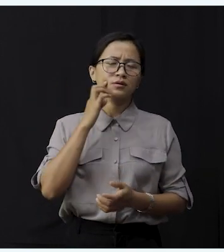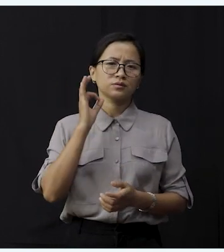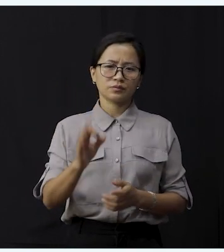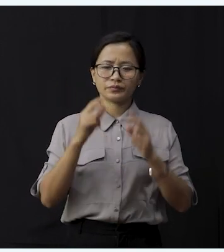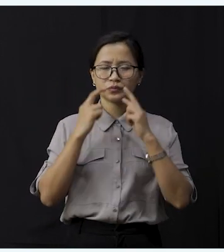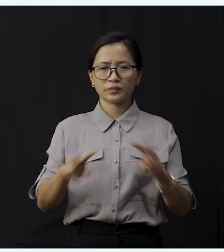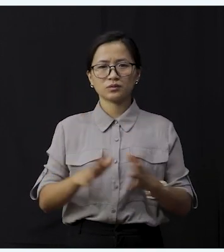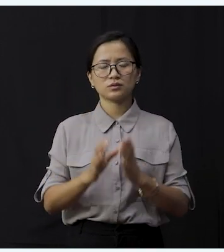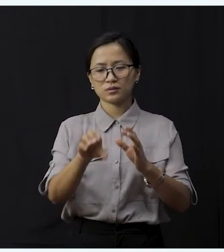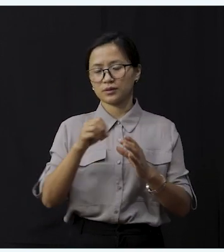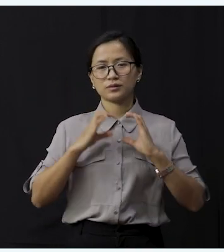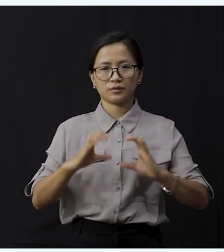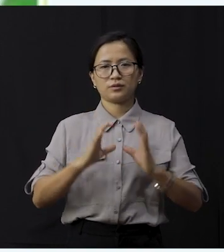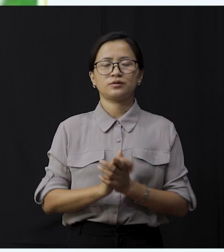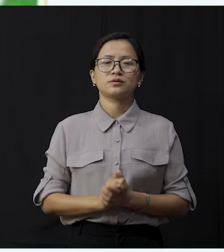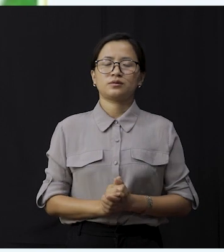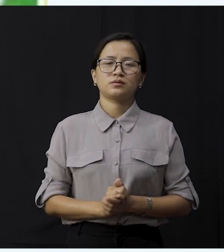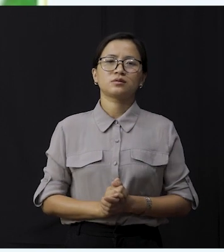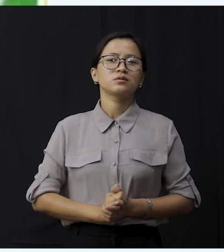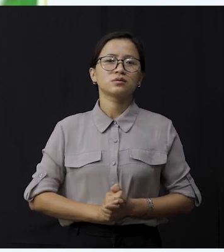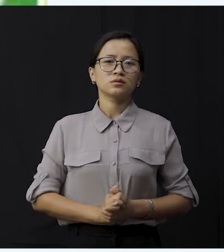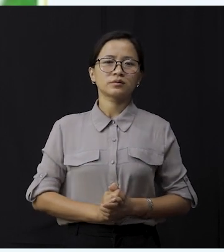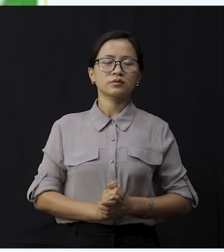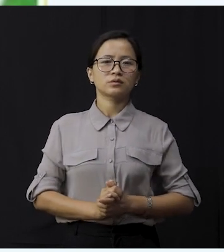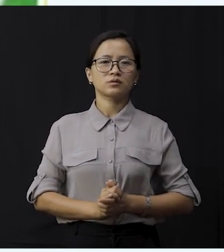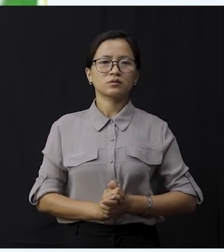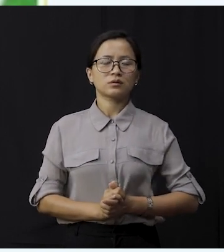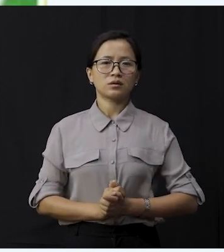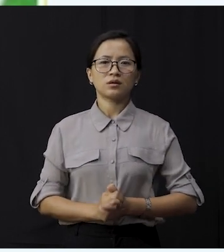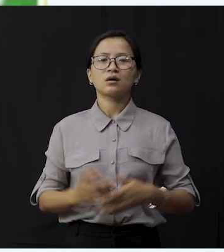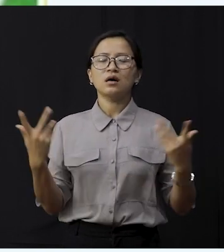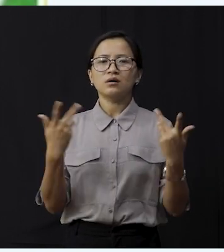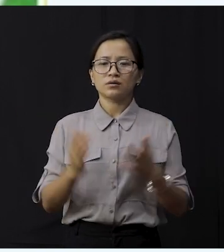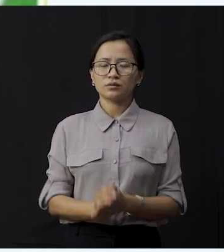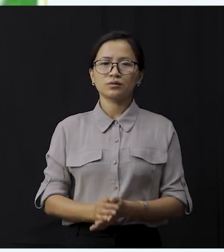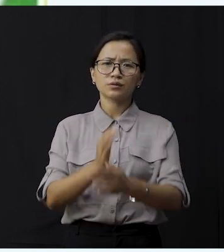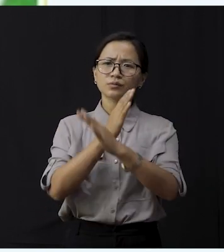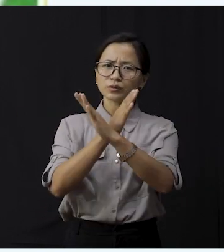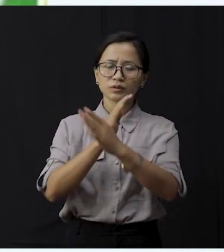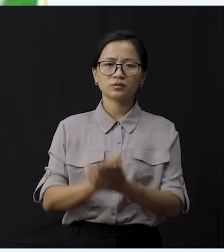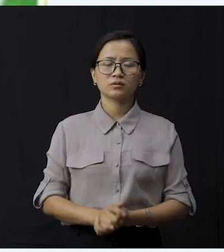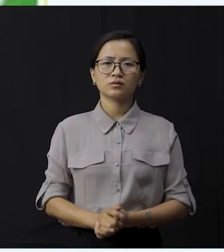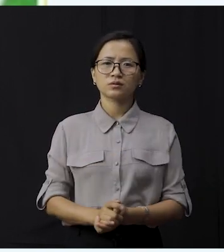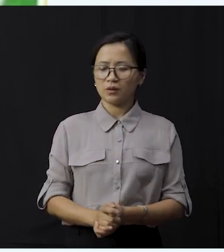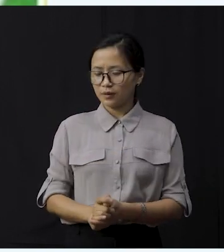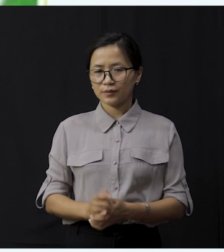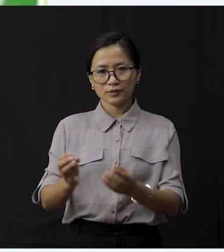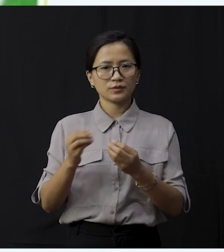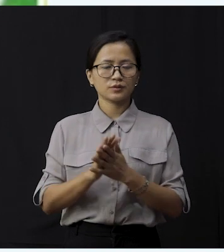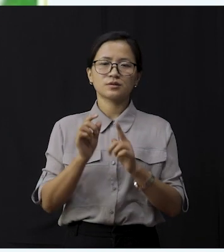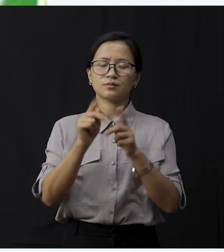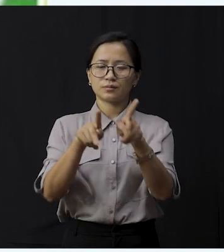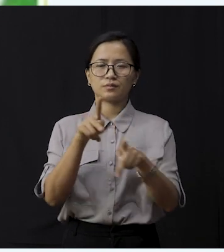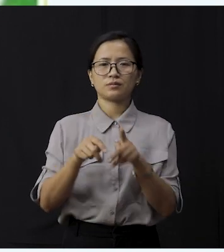important for us to take care of a public property. So how can we protect or how can we preserve this public